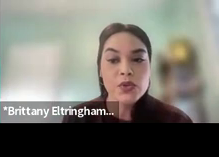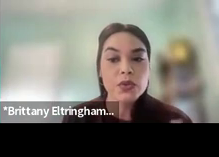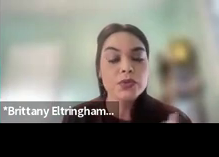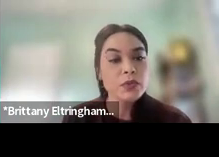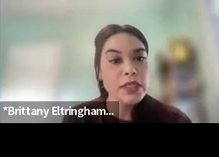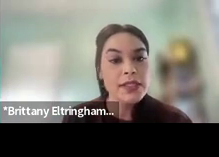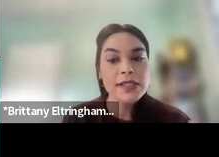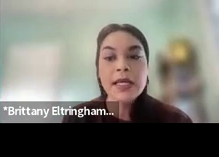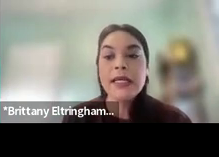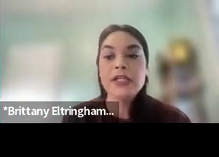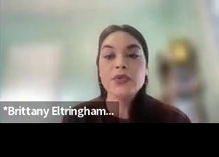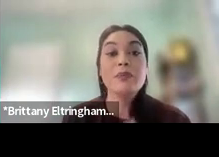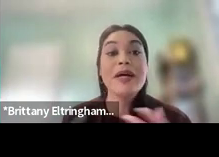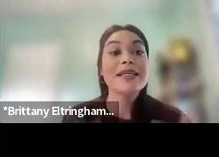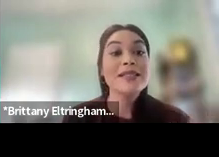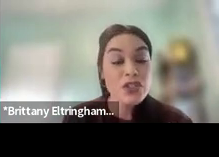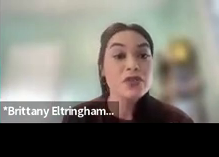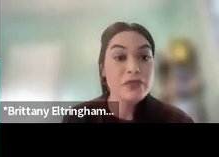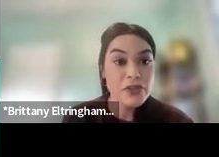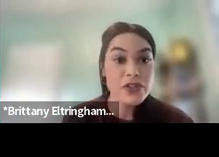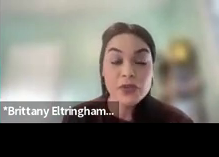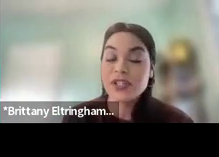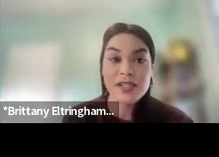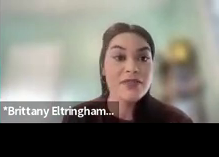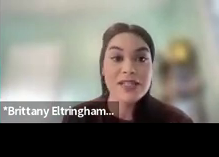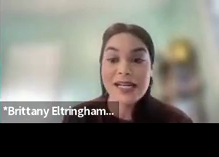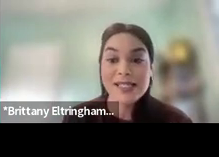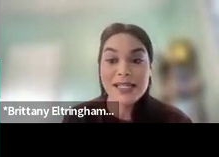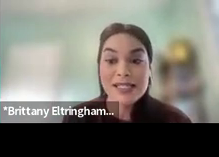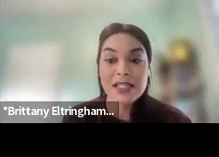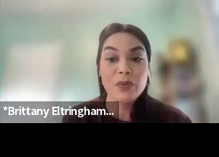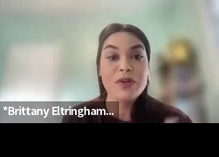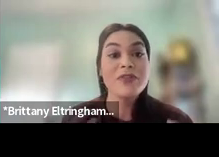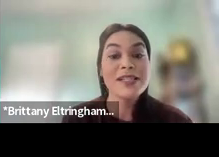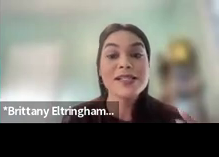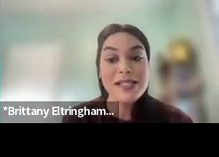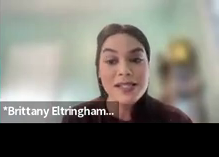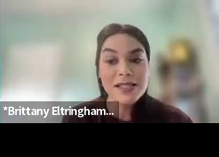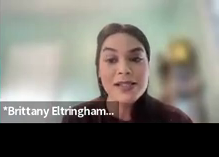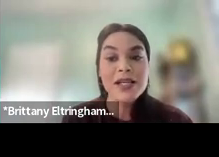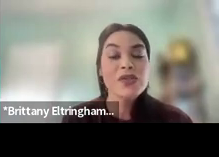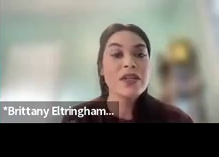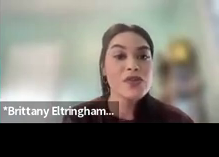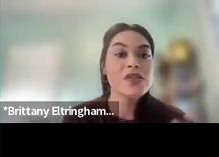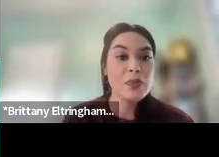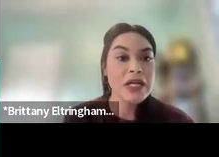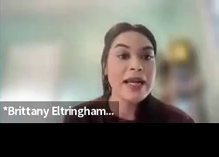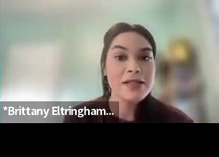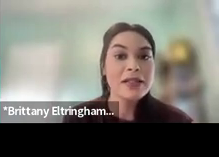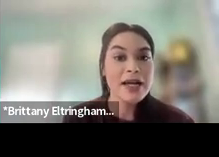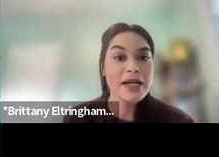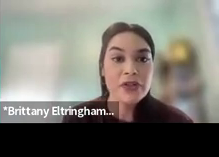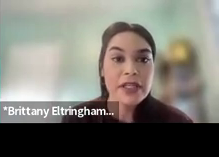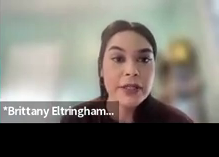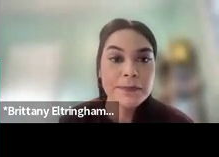unit ones or room ones, and you can buy additional filters, which I think is a fantastic idea for when funding ceases, so that there's a